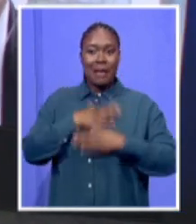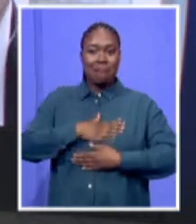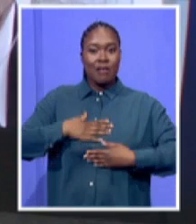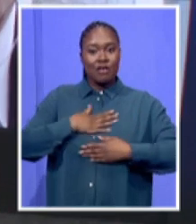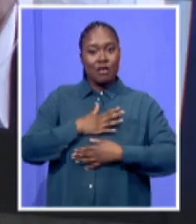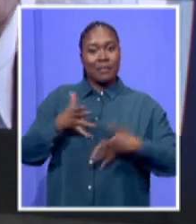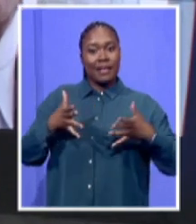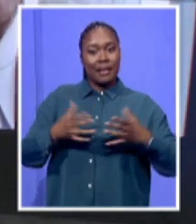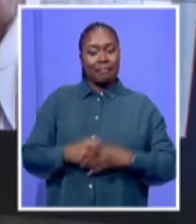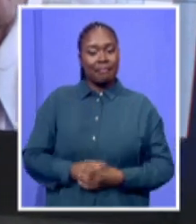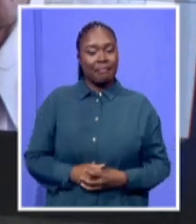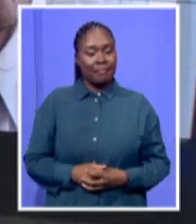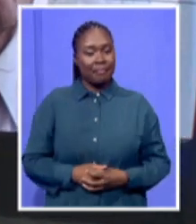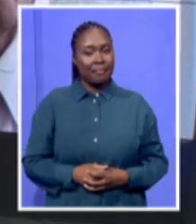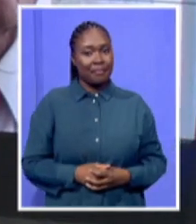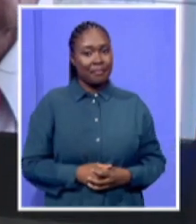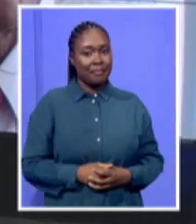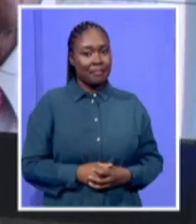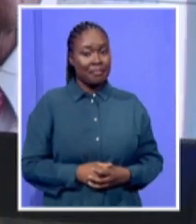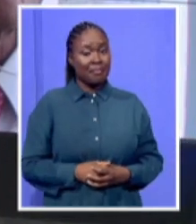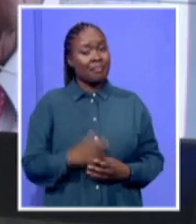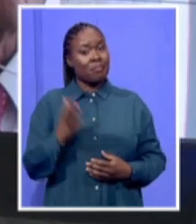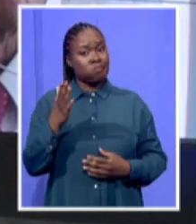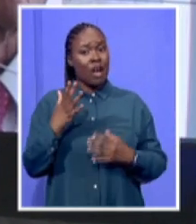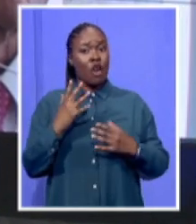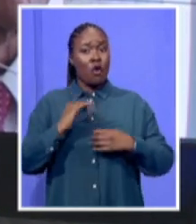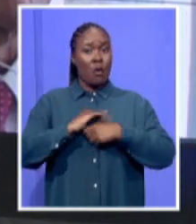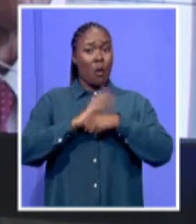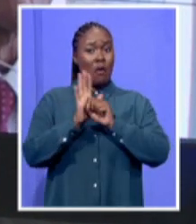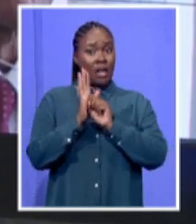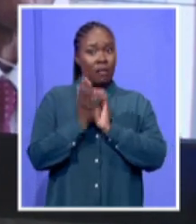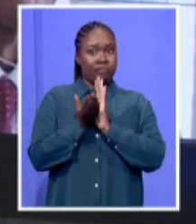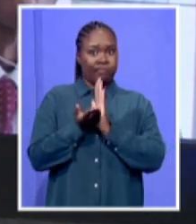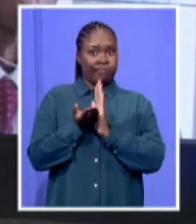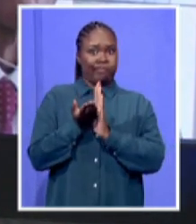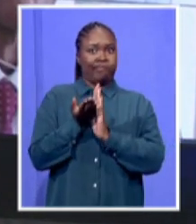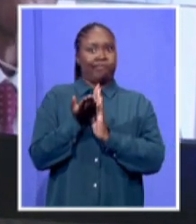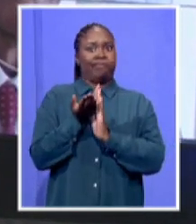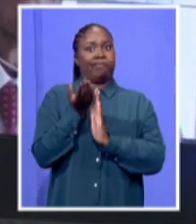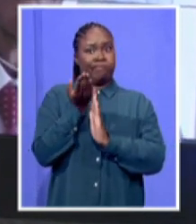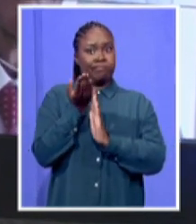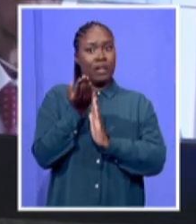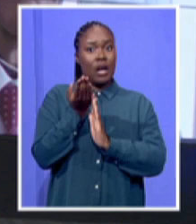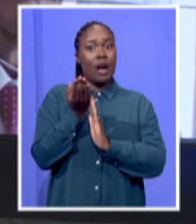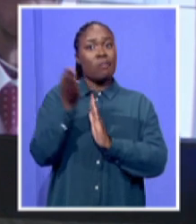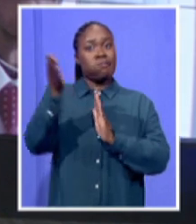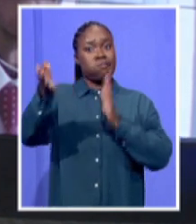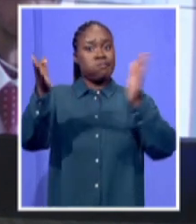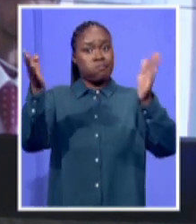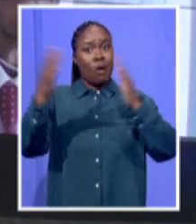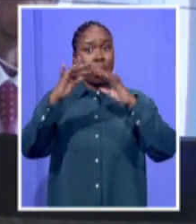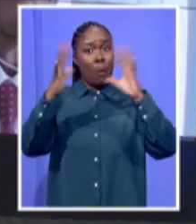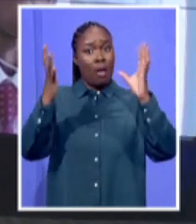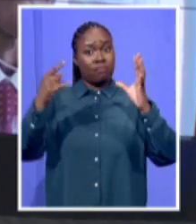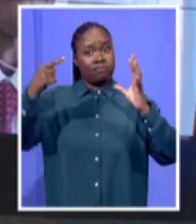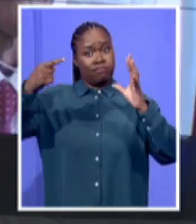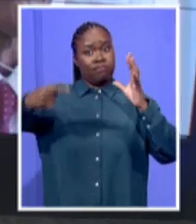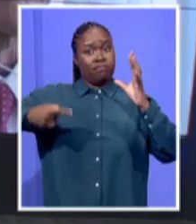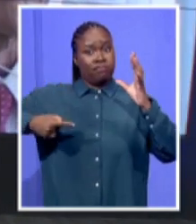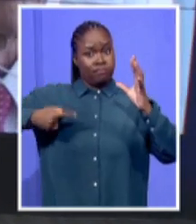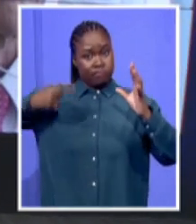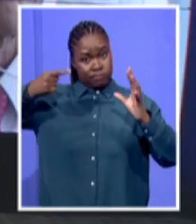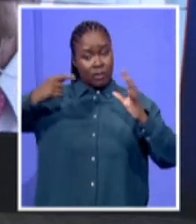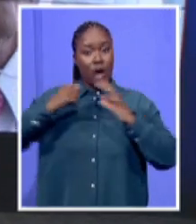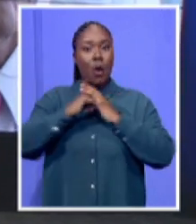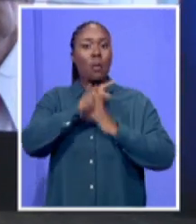you. So we're hearing of COVID cases on the rise in different parts of the world, fueled by